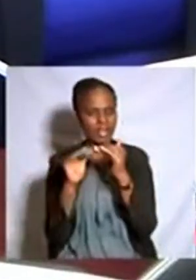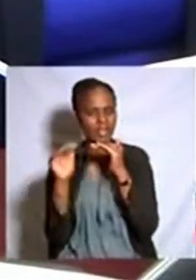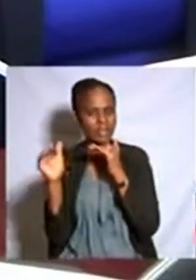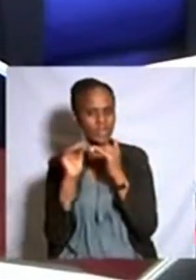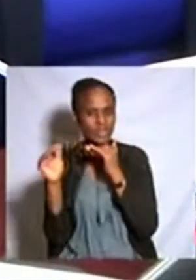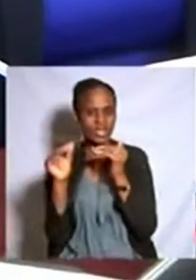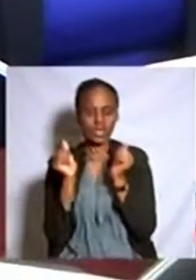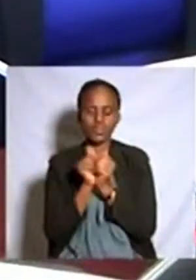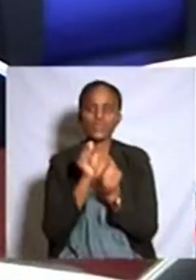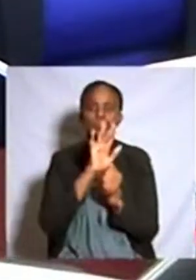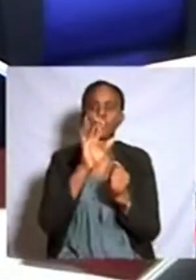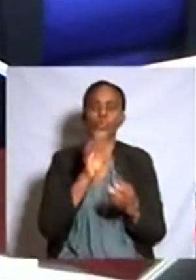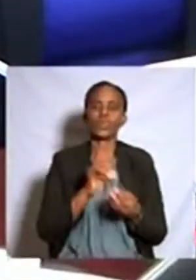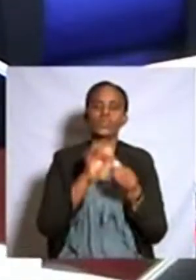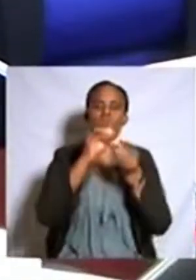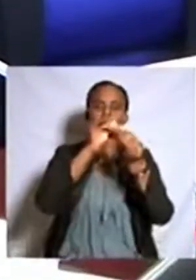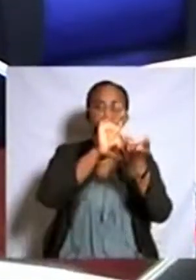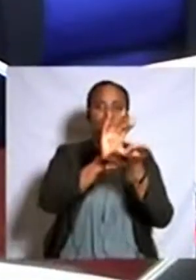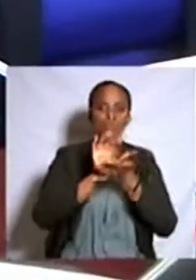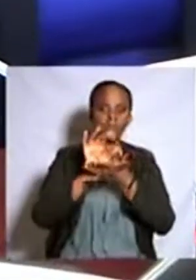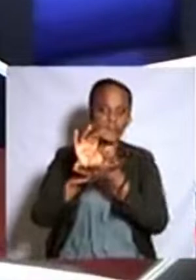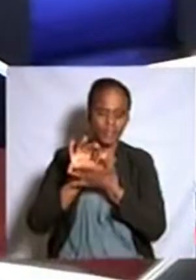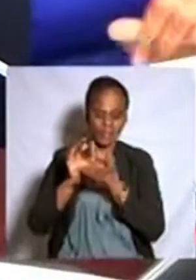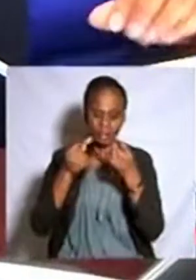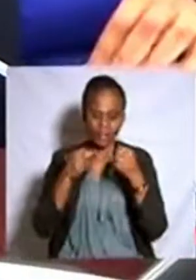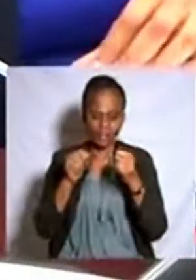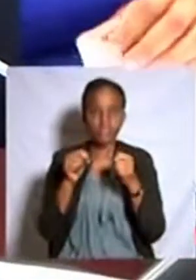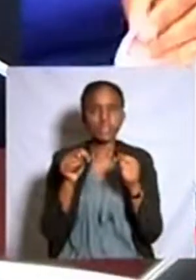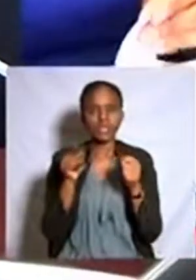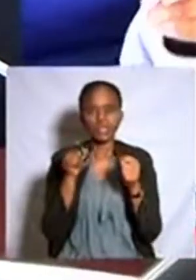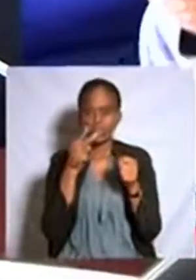total debt. That's what it's trying to measure.